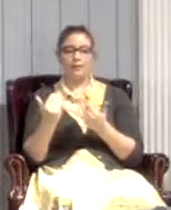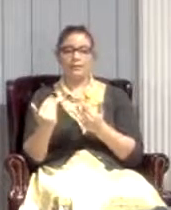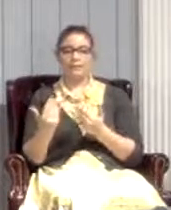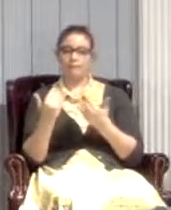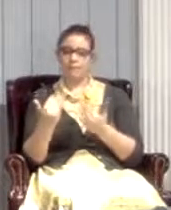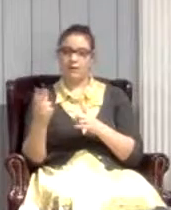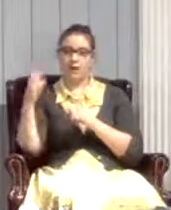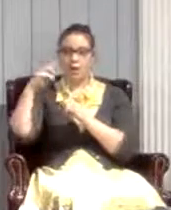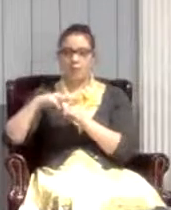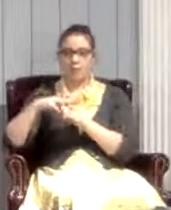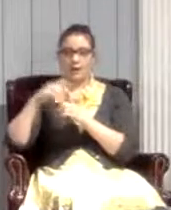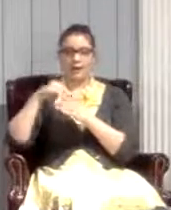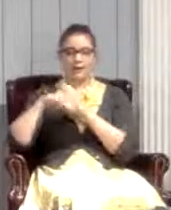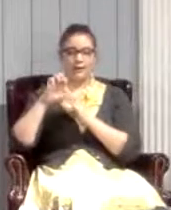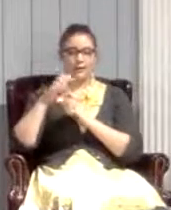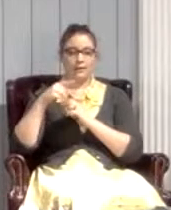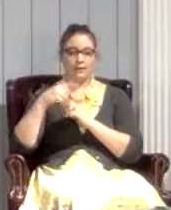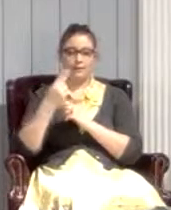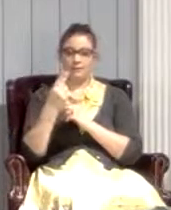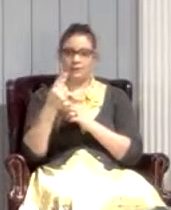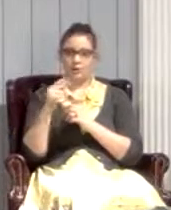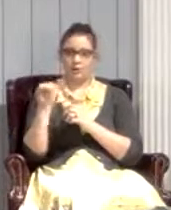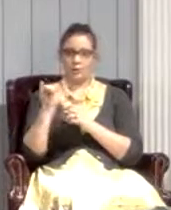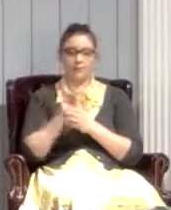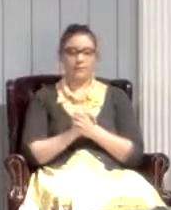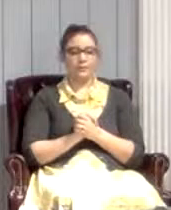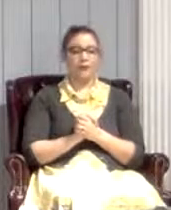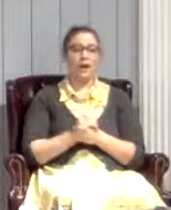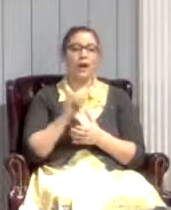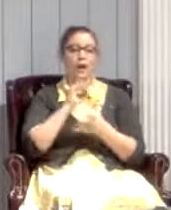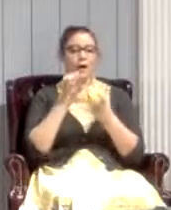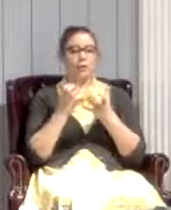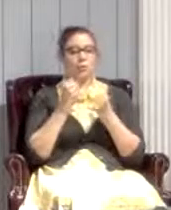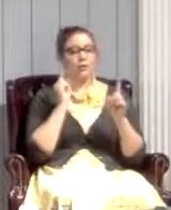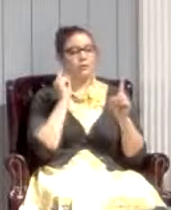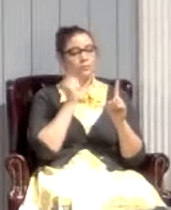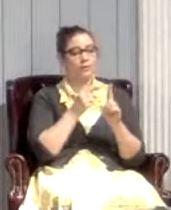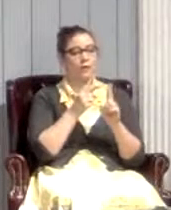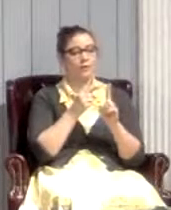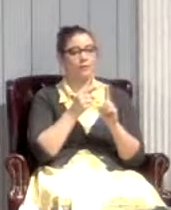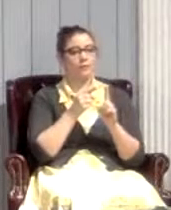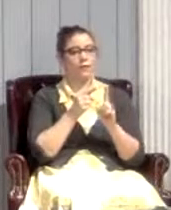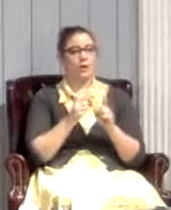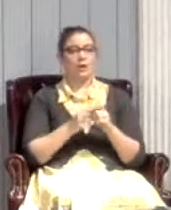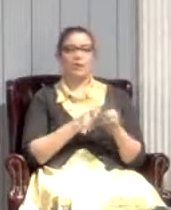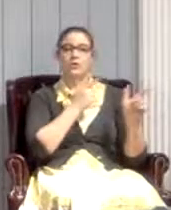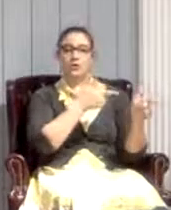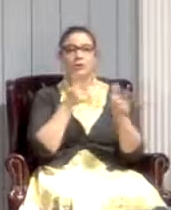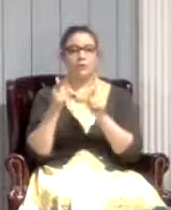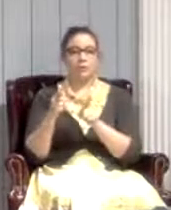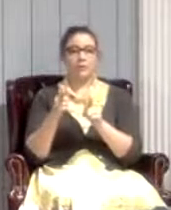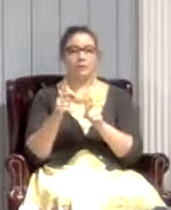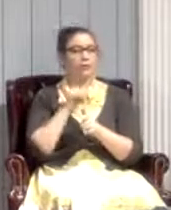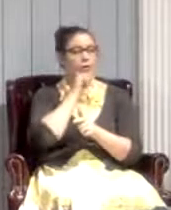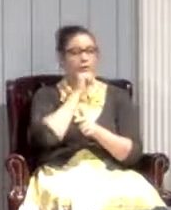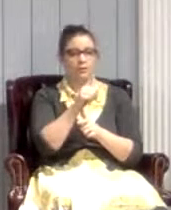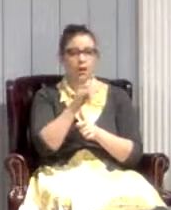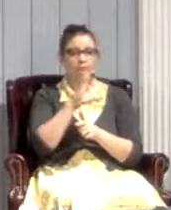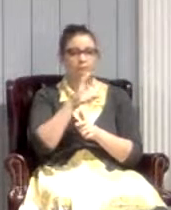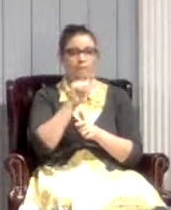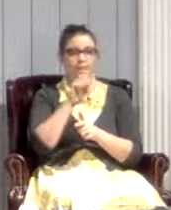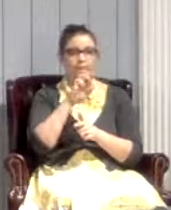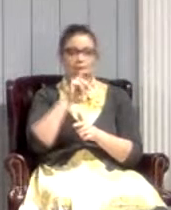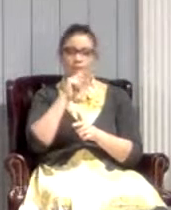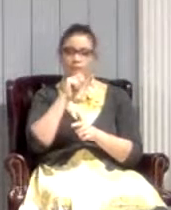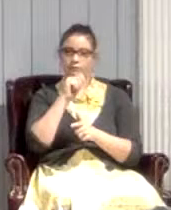that. Number one, I want to point out that these weapons are not carnal. He tells us that in Ephesians 10,